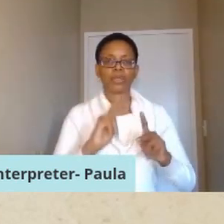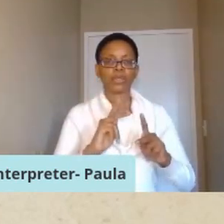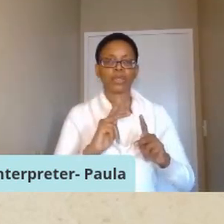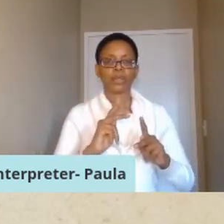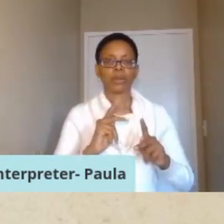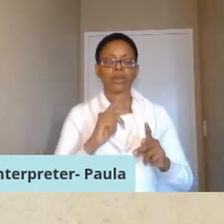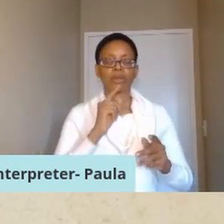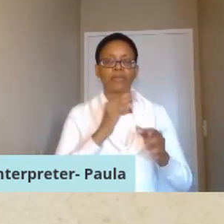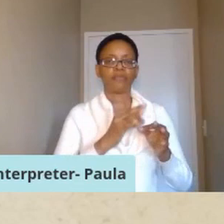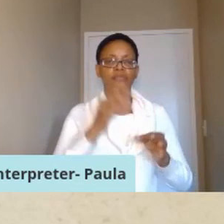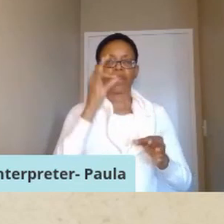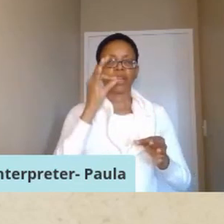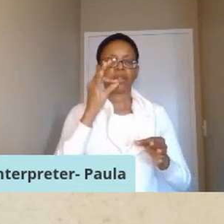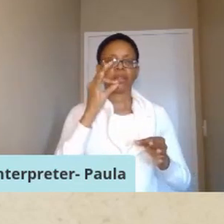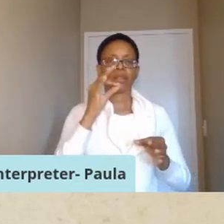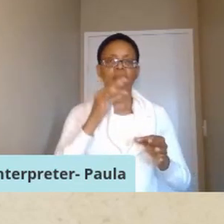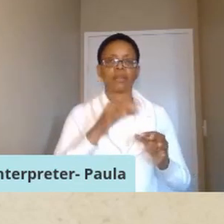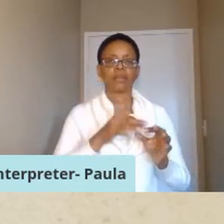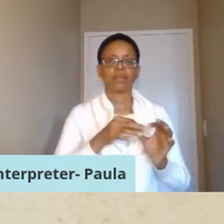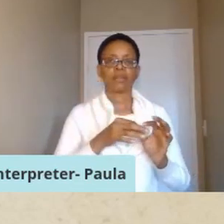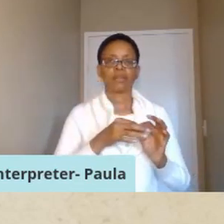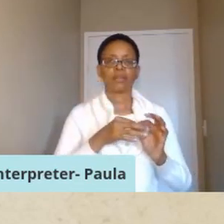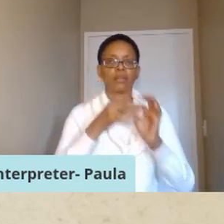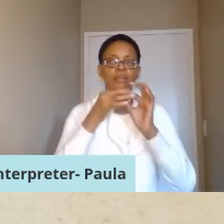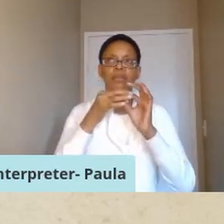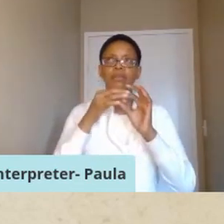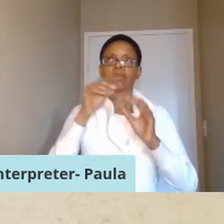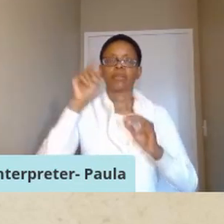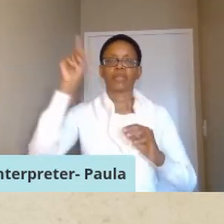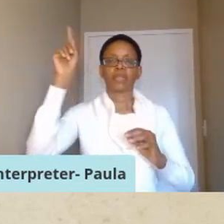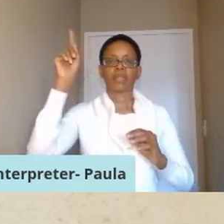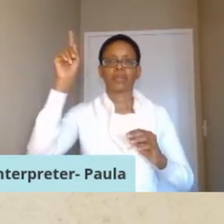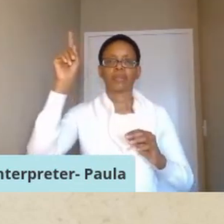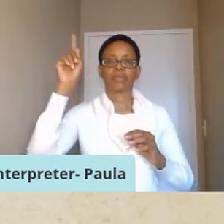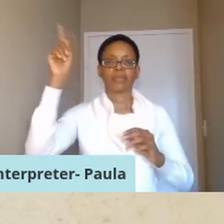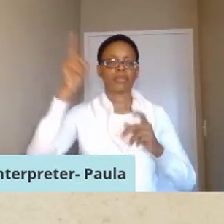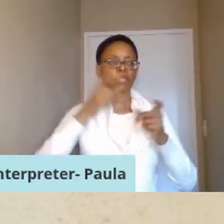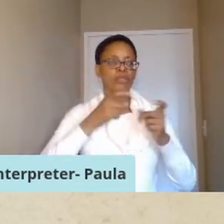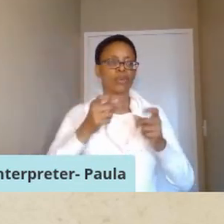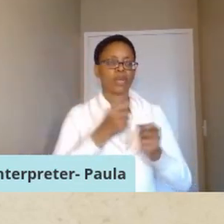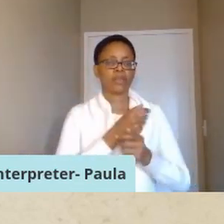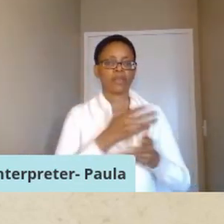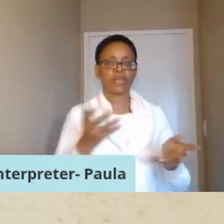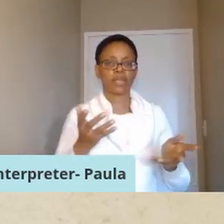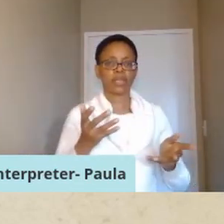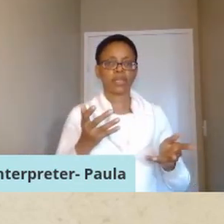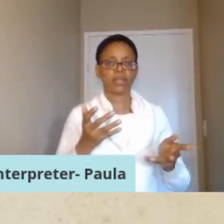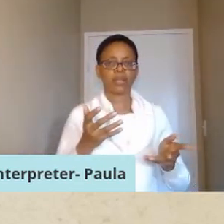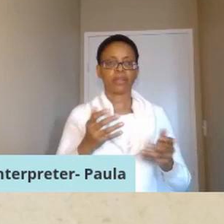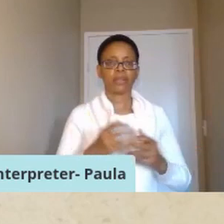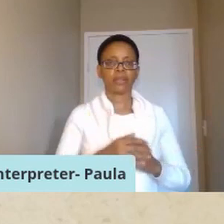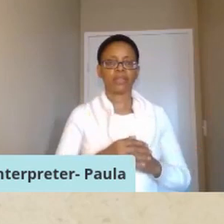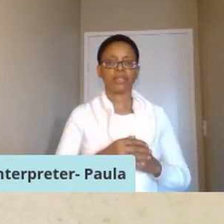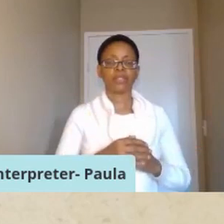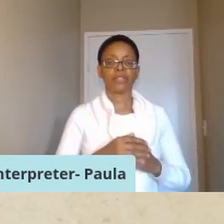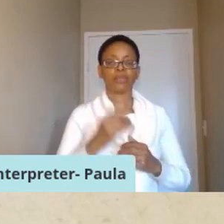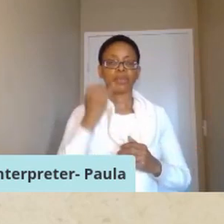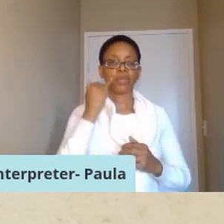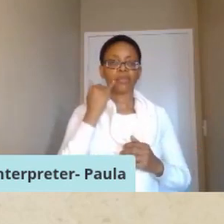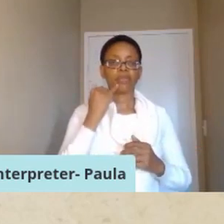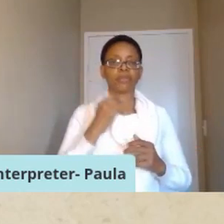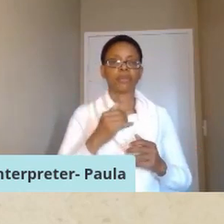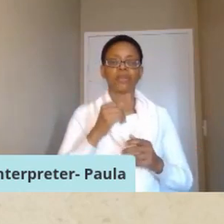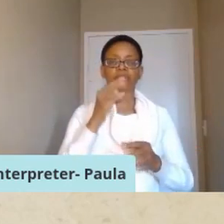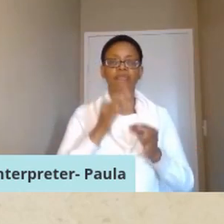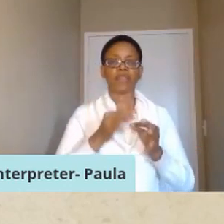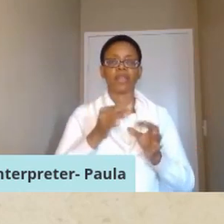faith in a supreme power, we call Allah, who is in control of everything. Such belief leaves less room in human minds